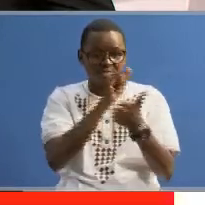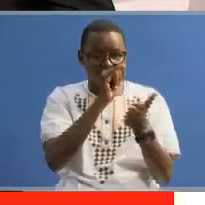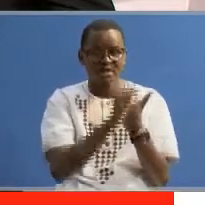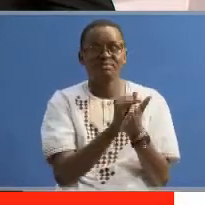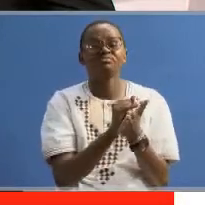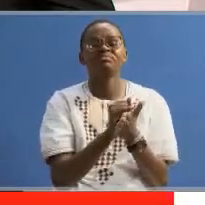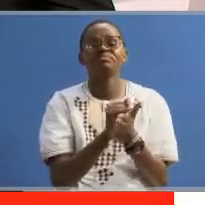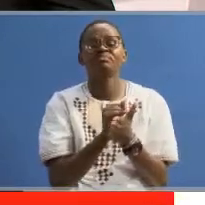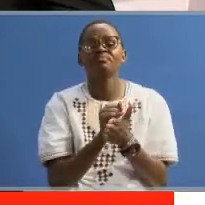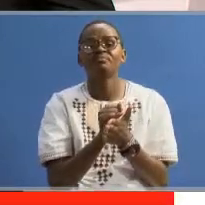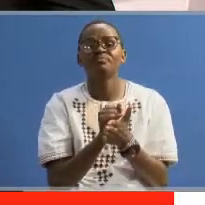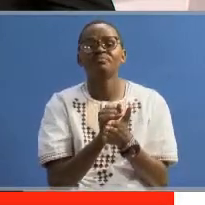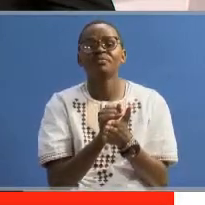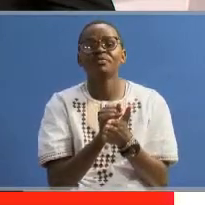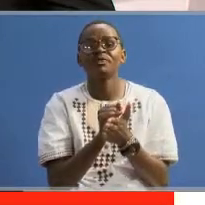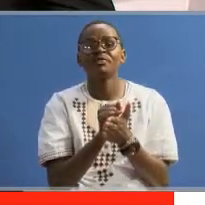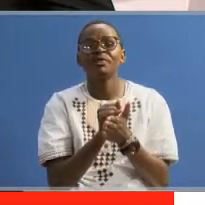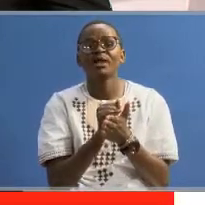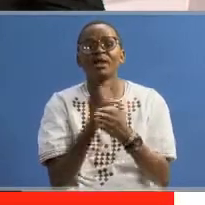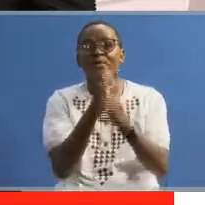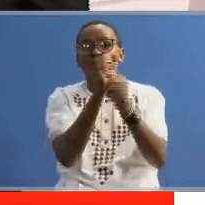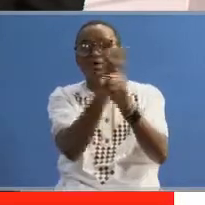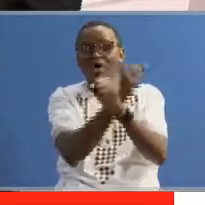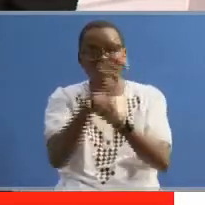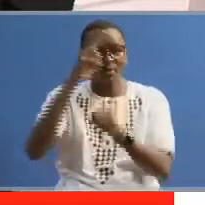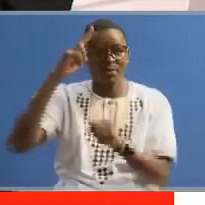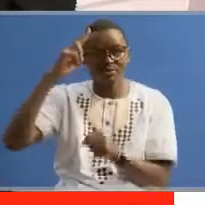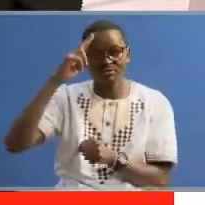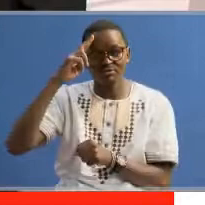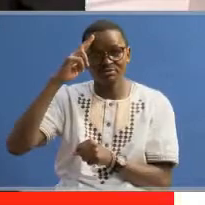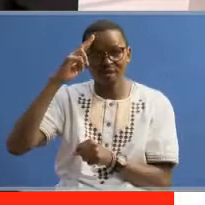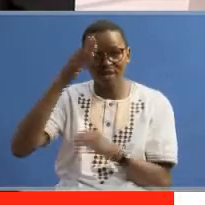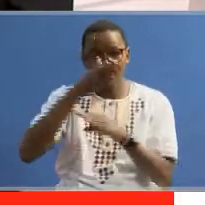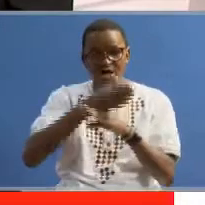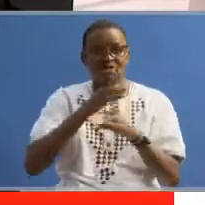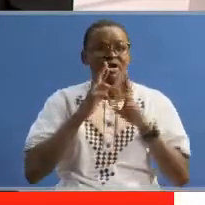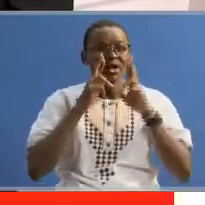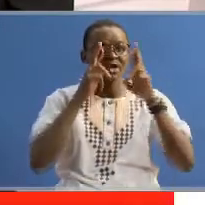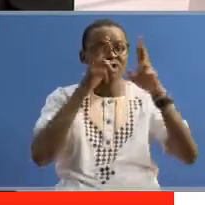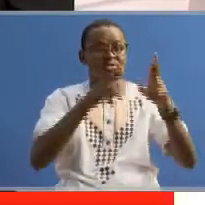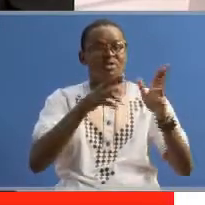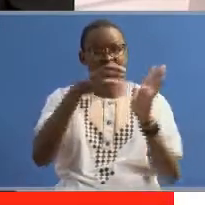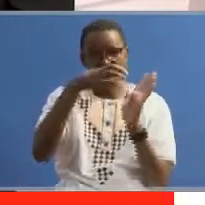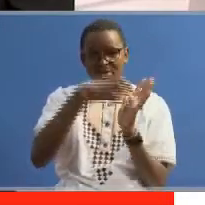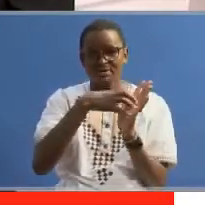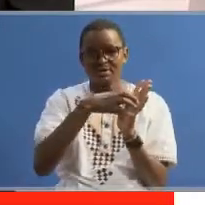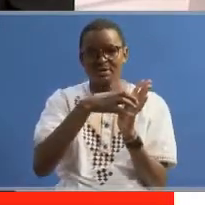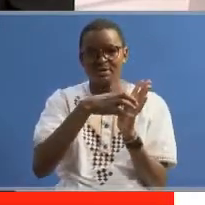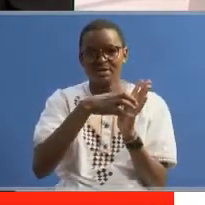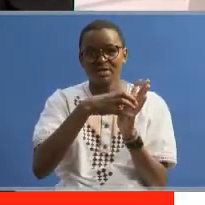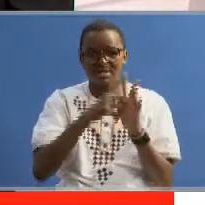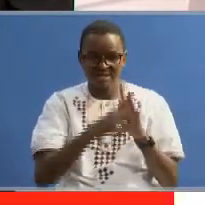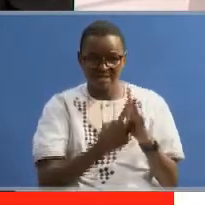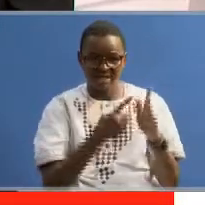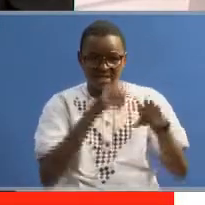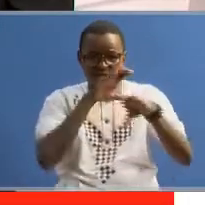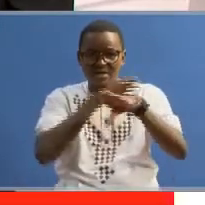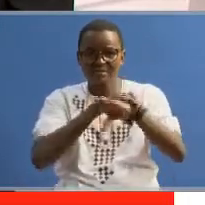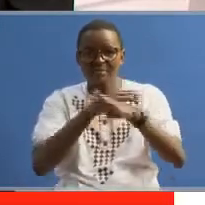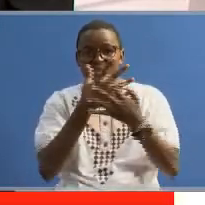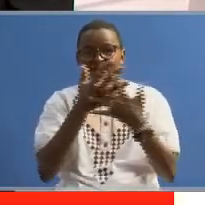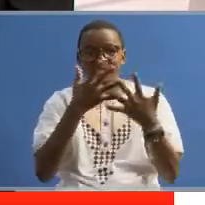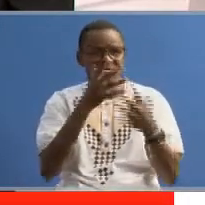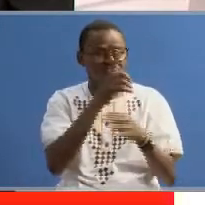of oversight the police. Right. So after reporting that case, Josphat started getting